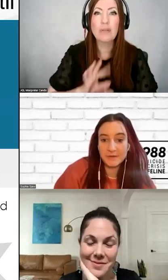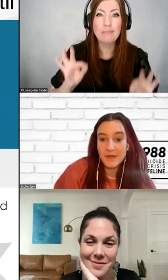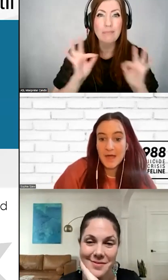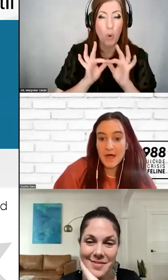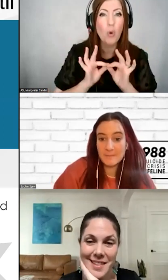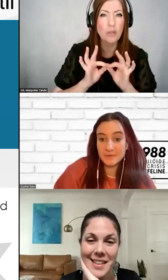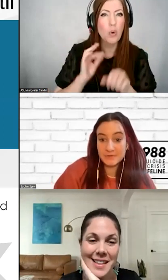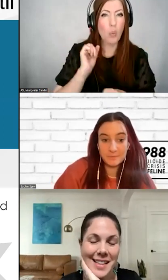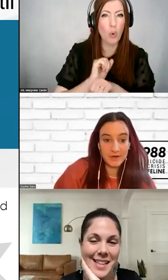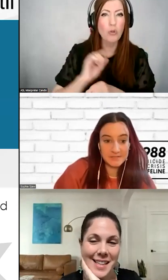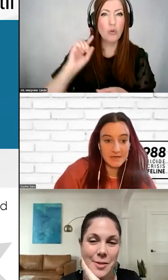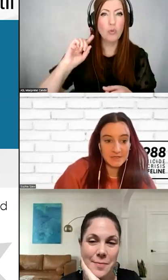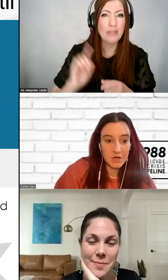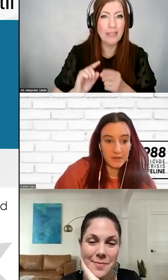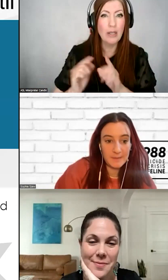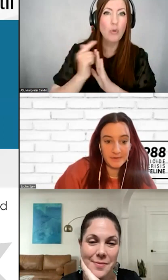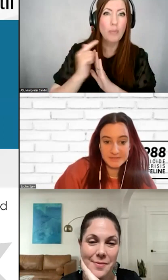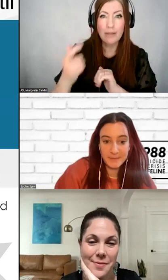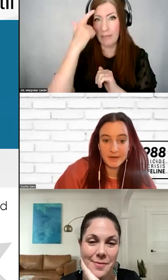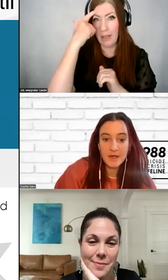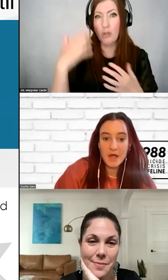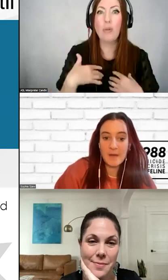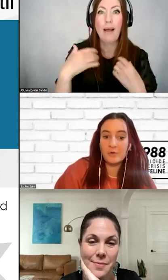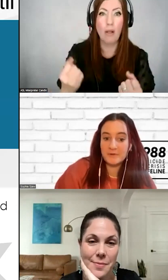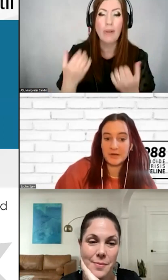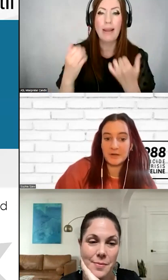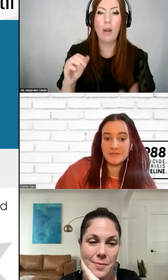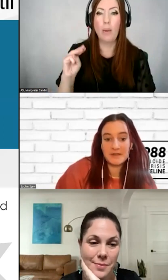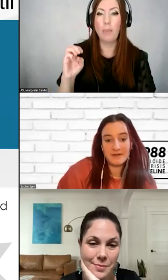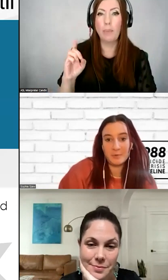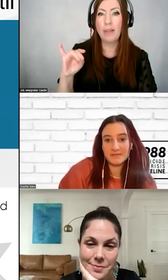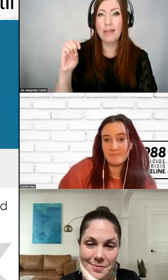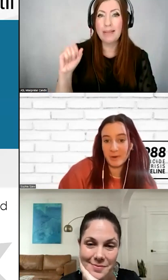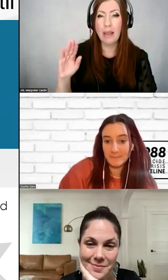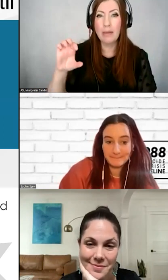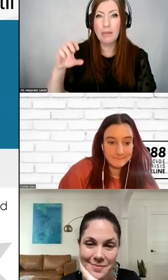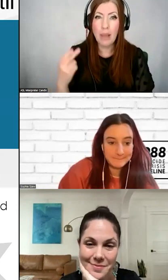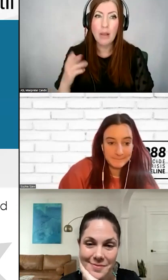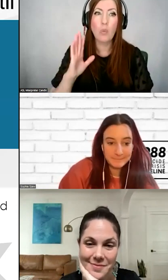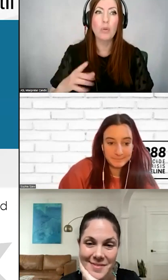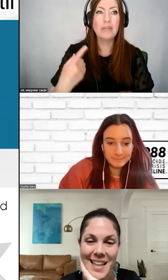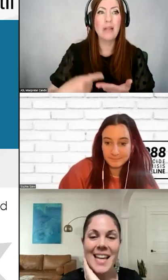mental health. So super excited to call up Melissa Beck, who will be talking with Stephanie Boris Hepburn.